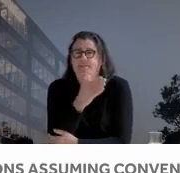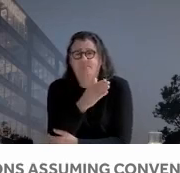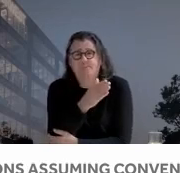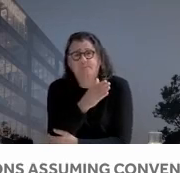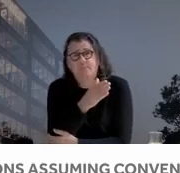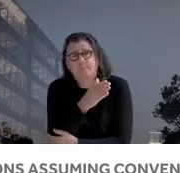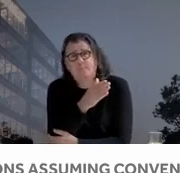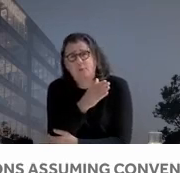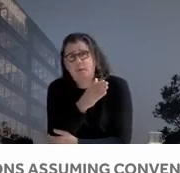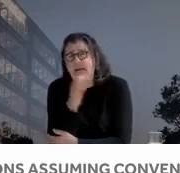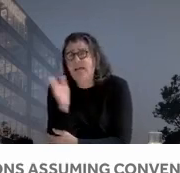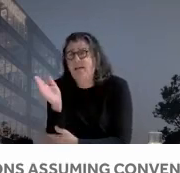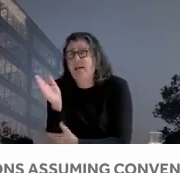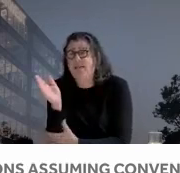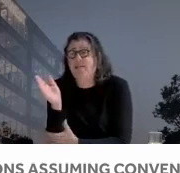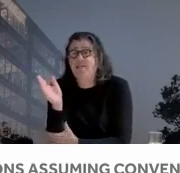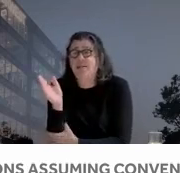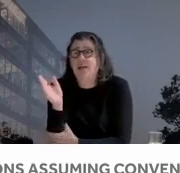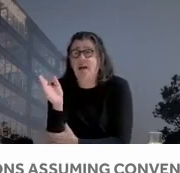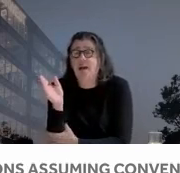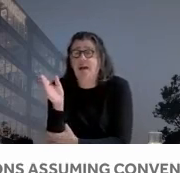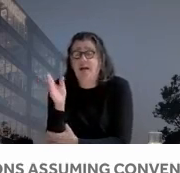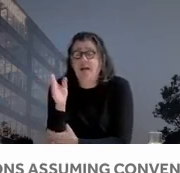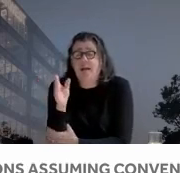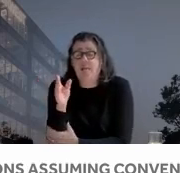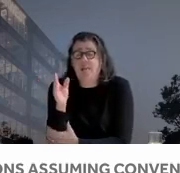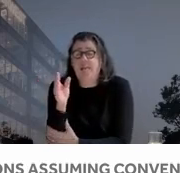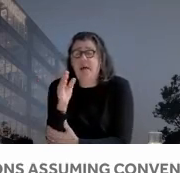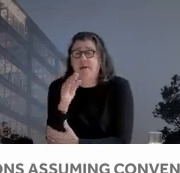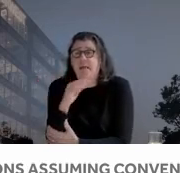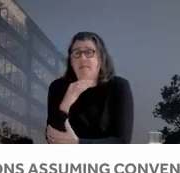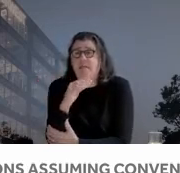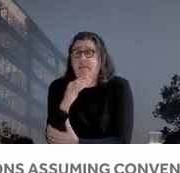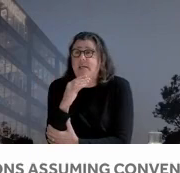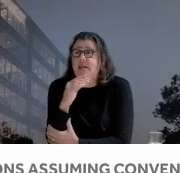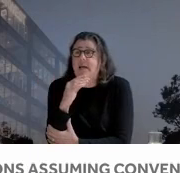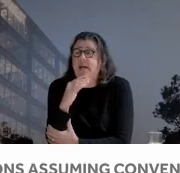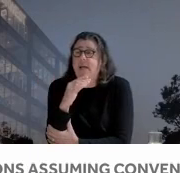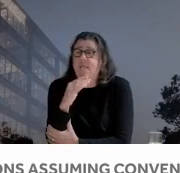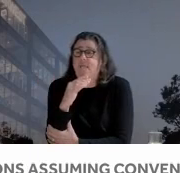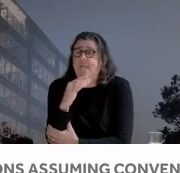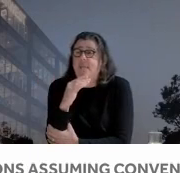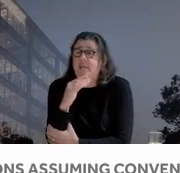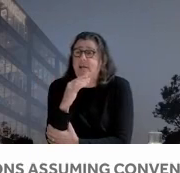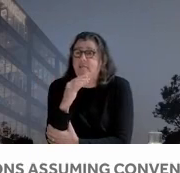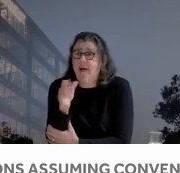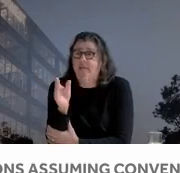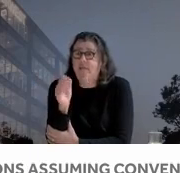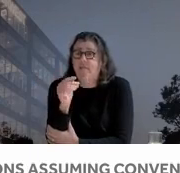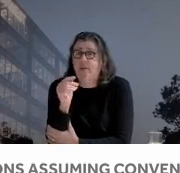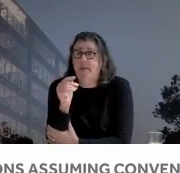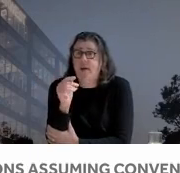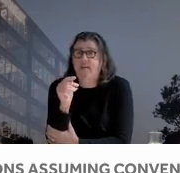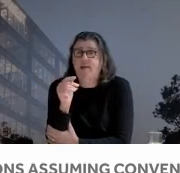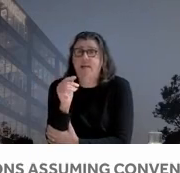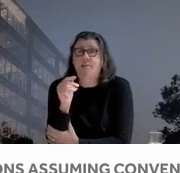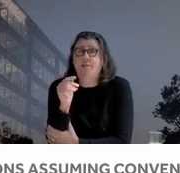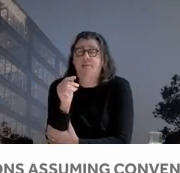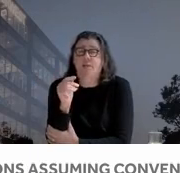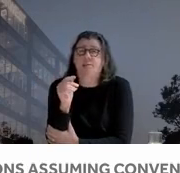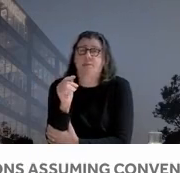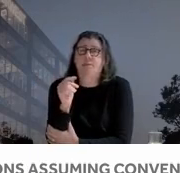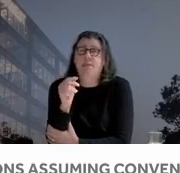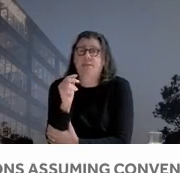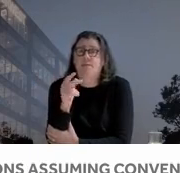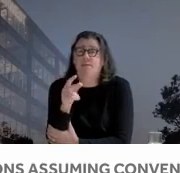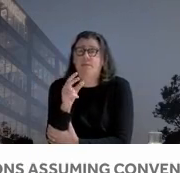side. We analyzed using our embodied carbon app the amount of embodied carbon in each of